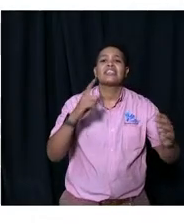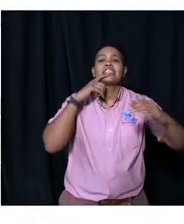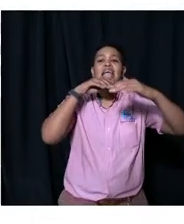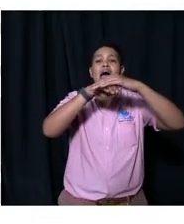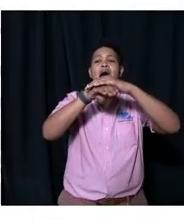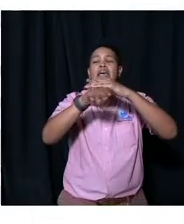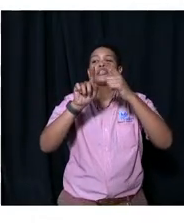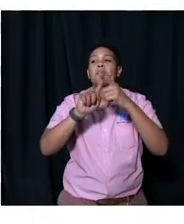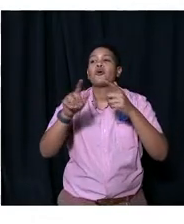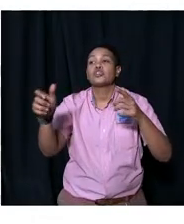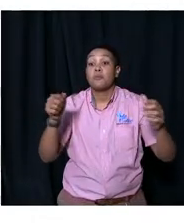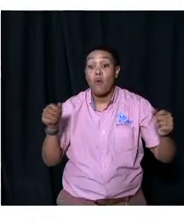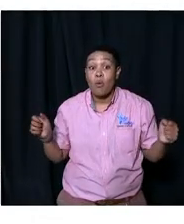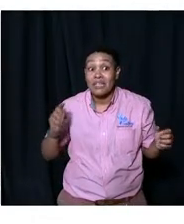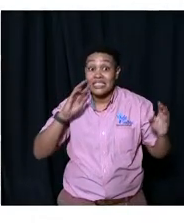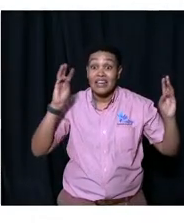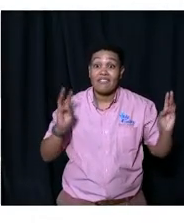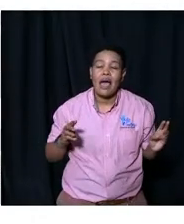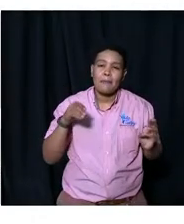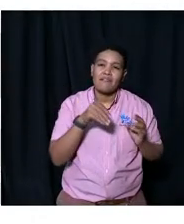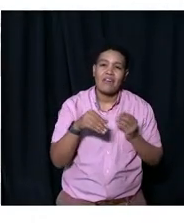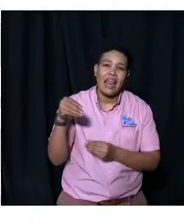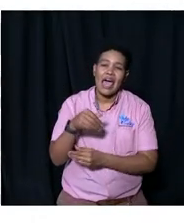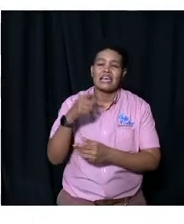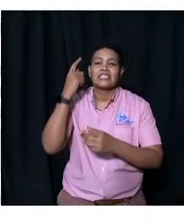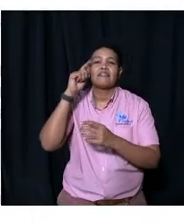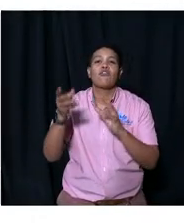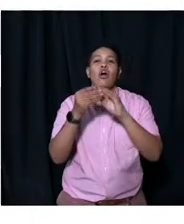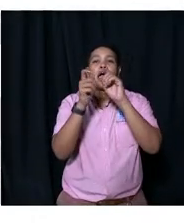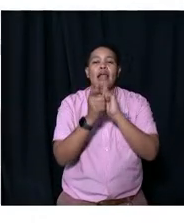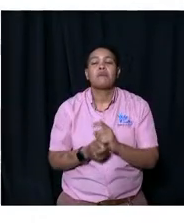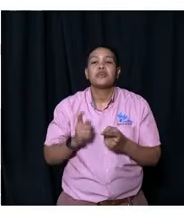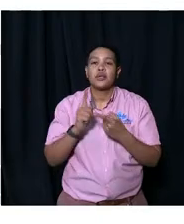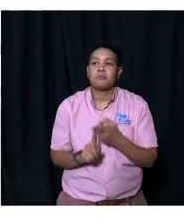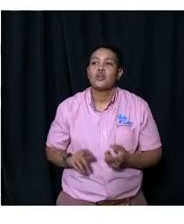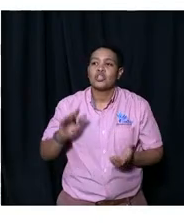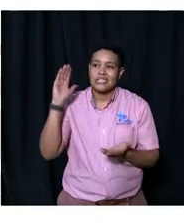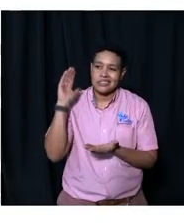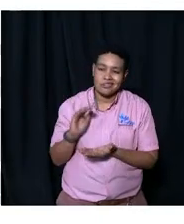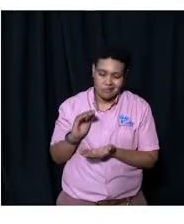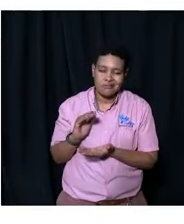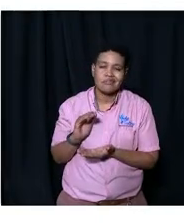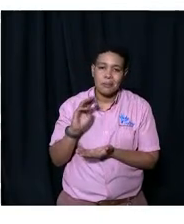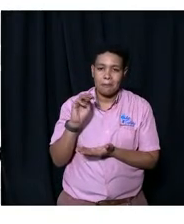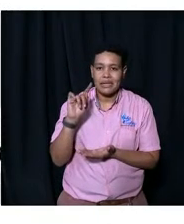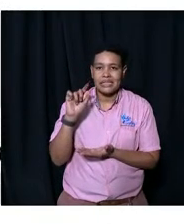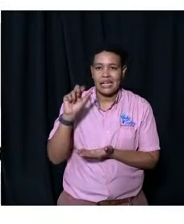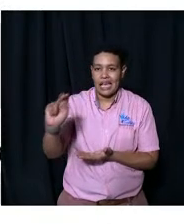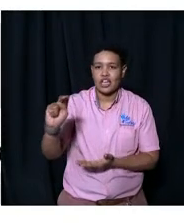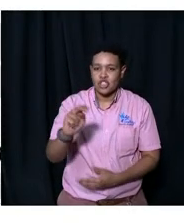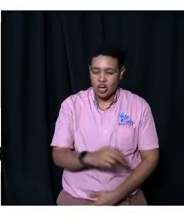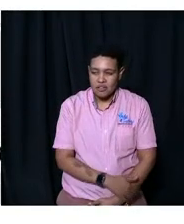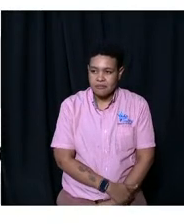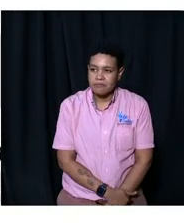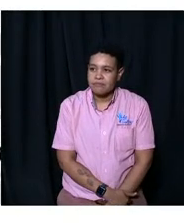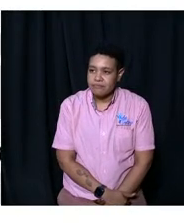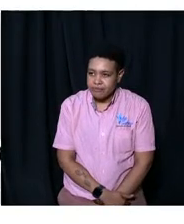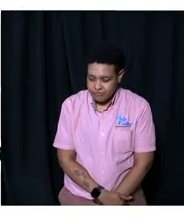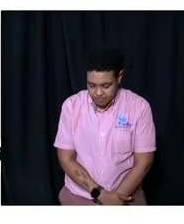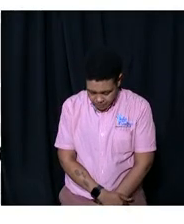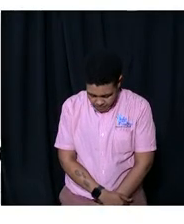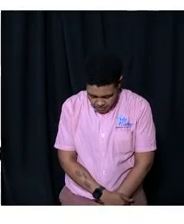to and mobilization of climate financing for adaptation and mitigation. There are